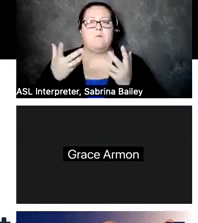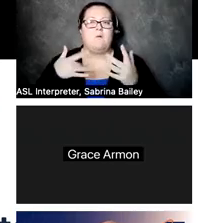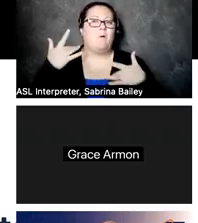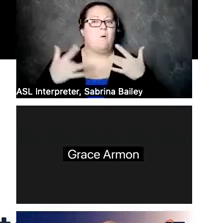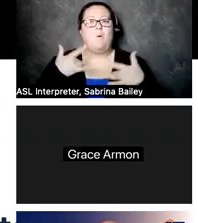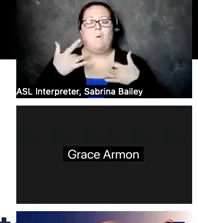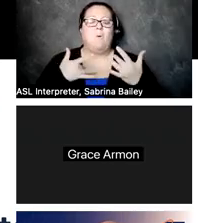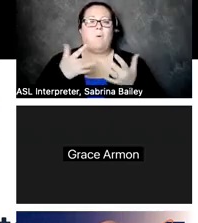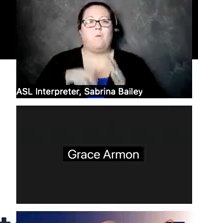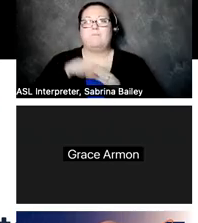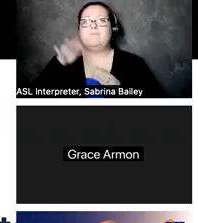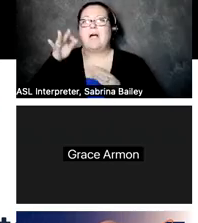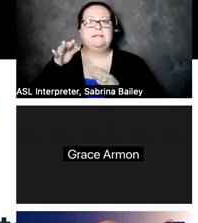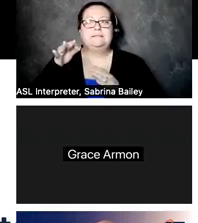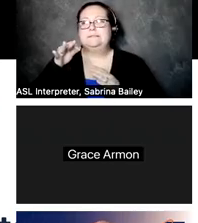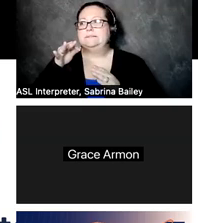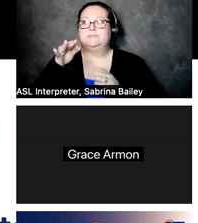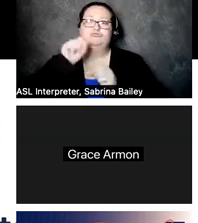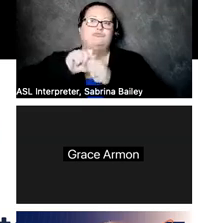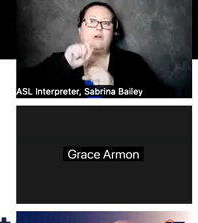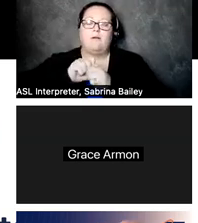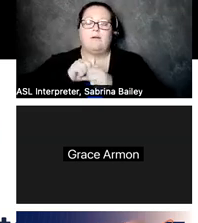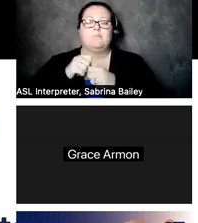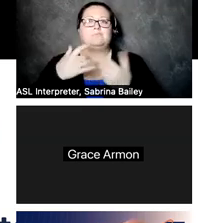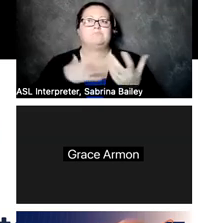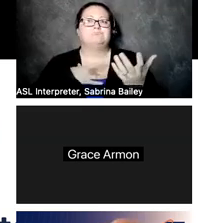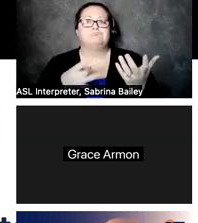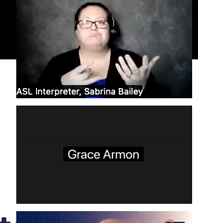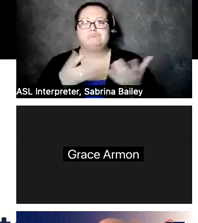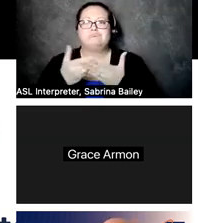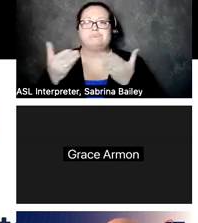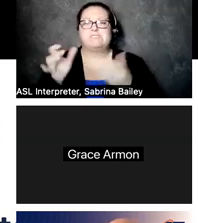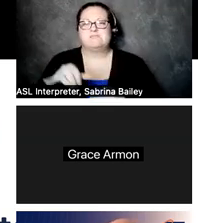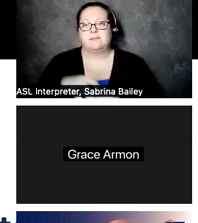of finding a job and things like that.